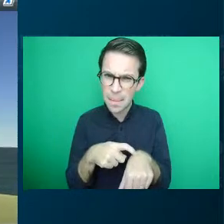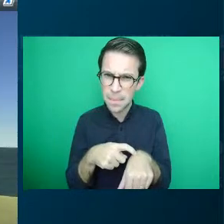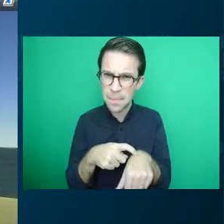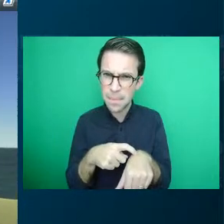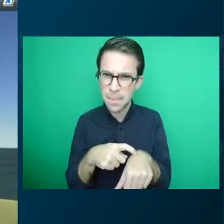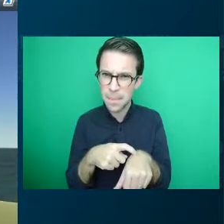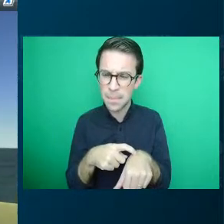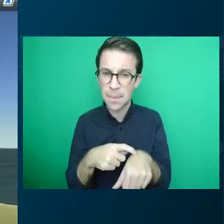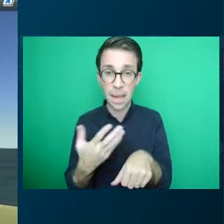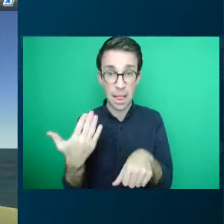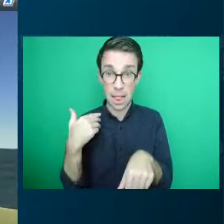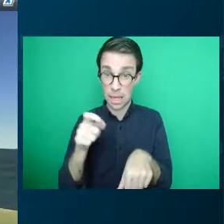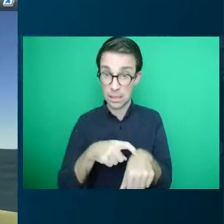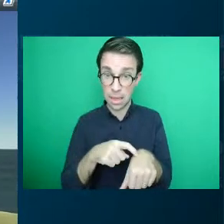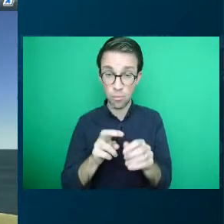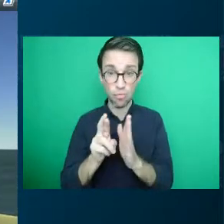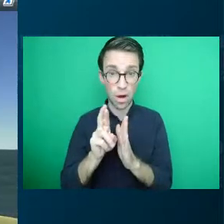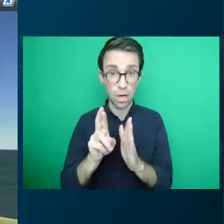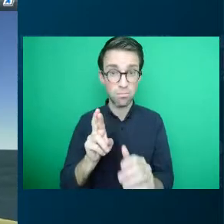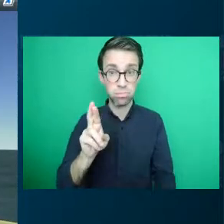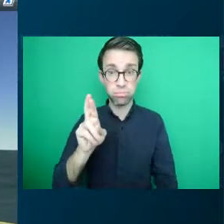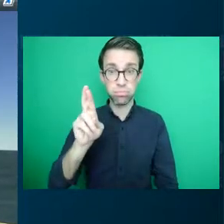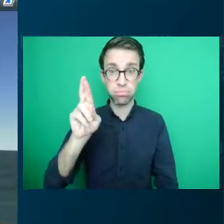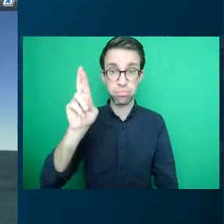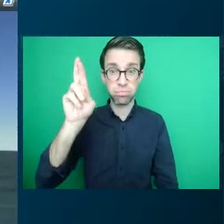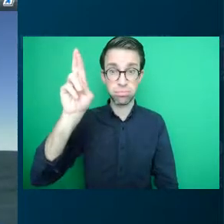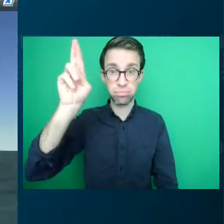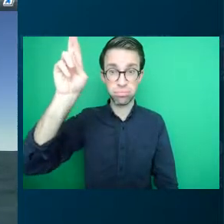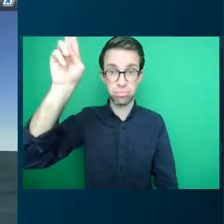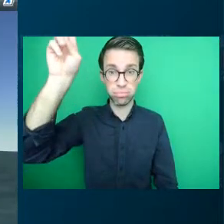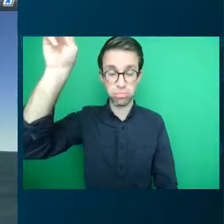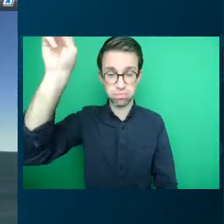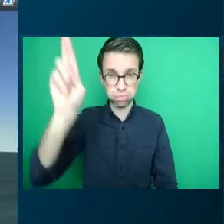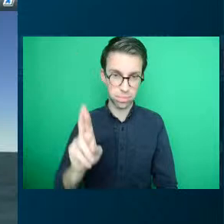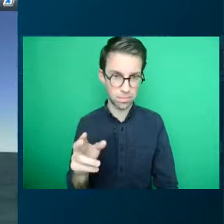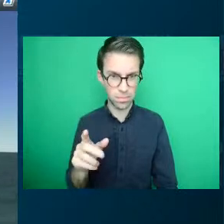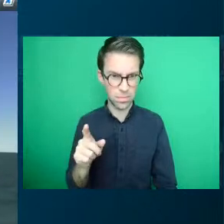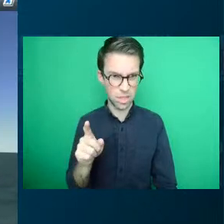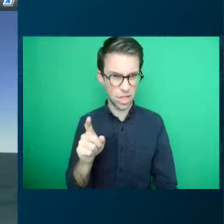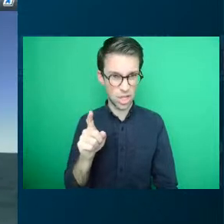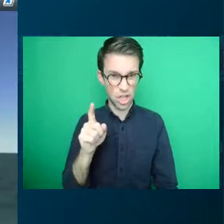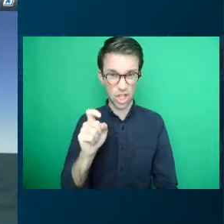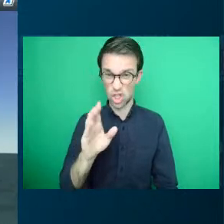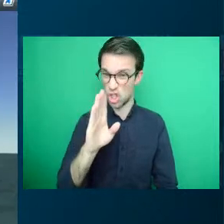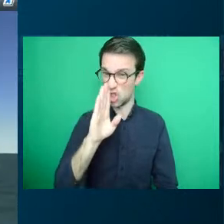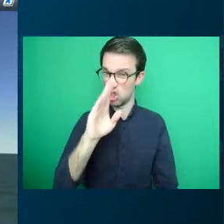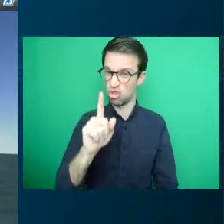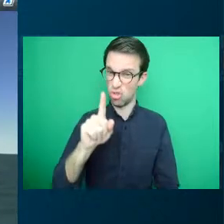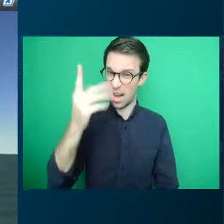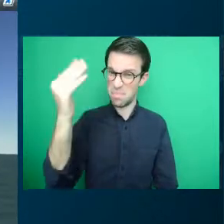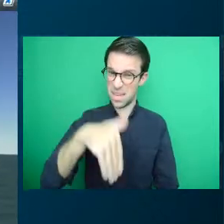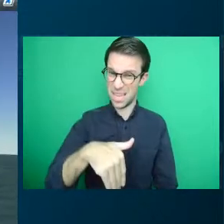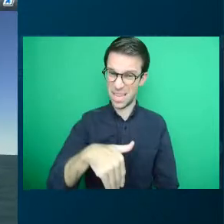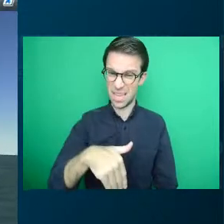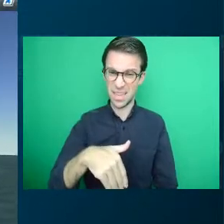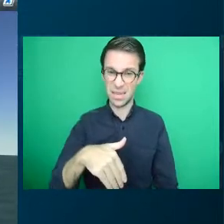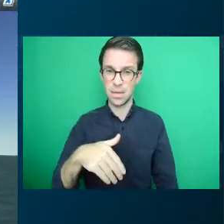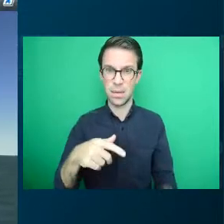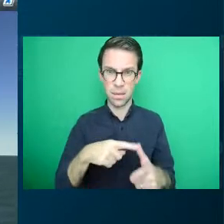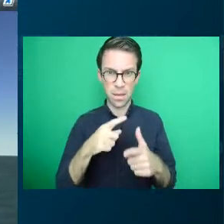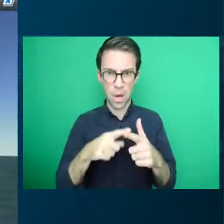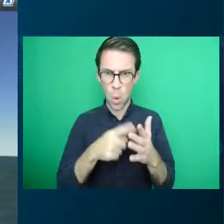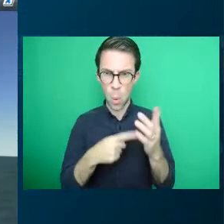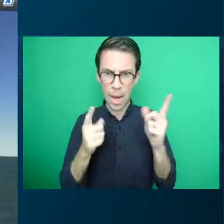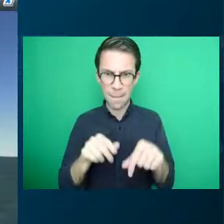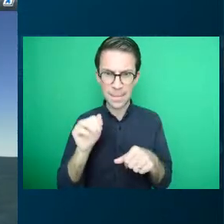jumped straight up, it came back down again. Should I just try to go straight up again? And then, hey, I'm in space. What's going to happen if I just go straight